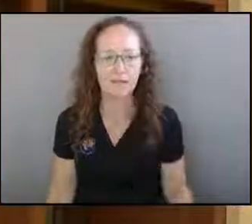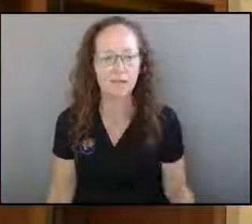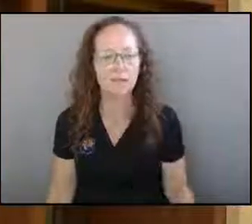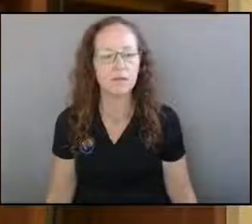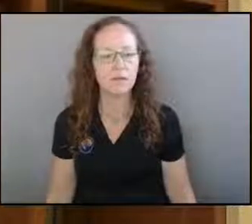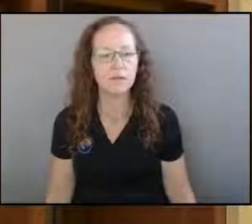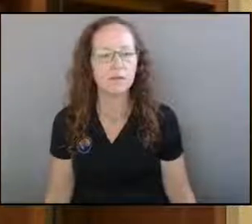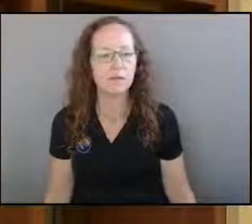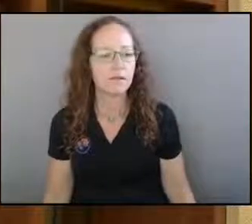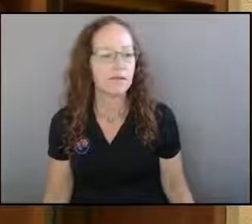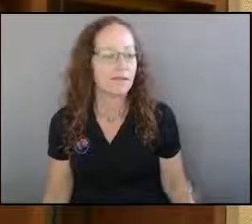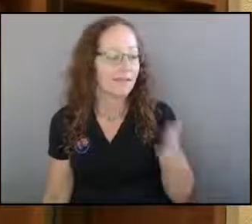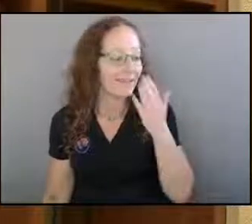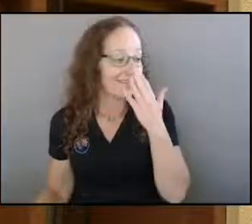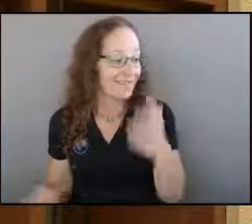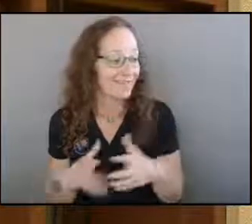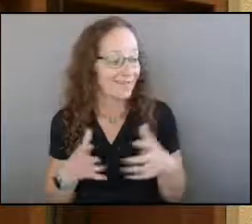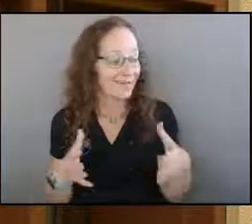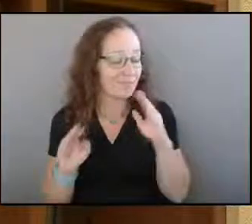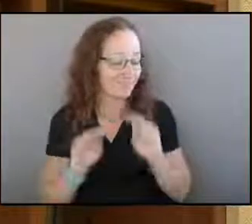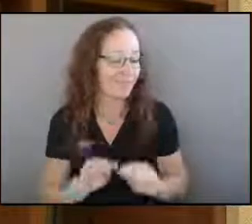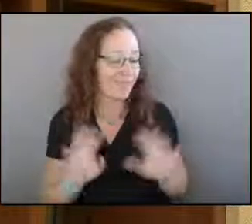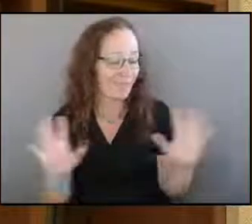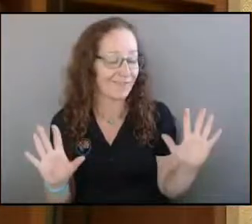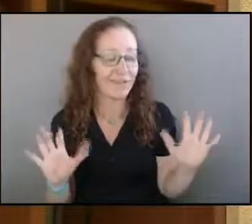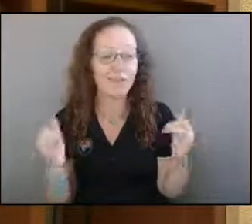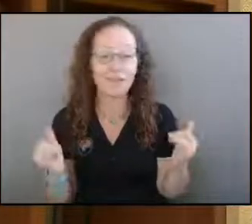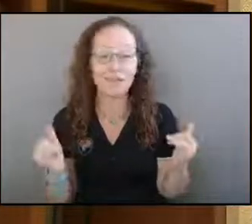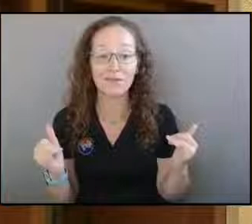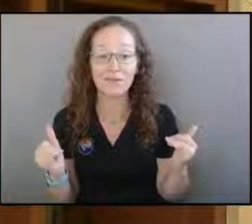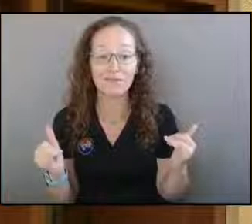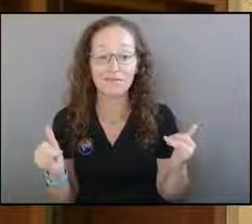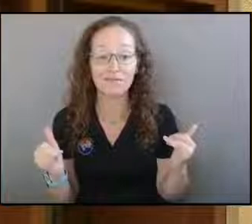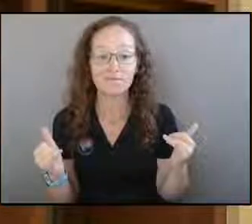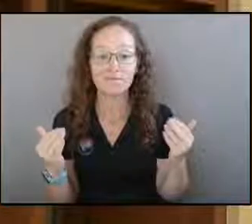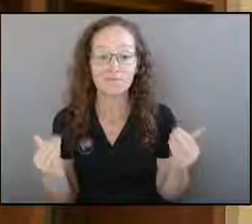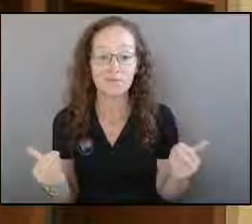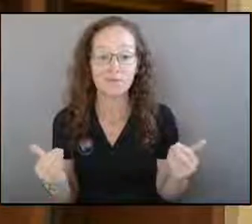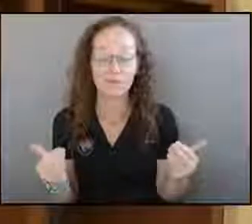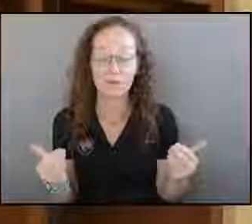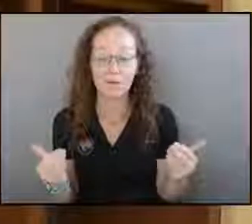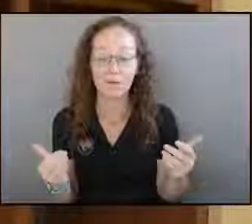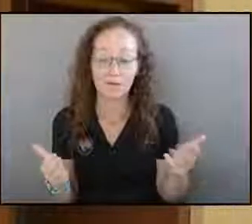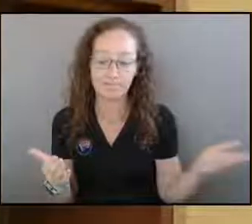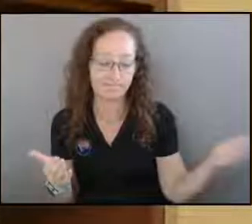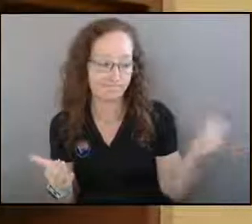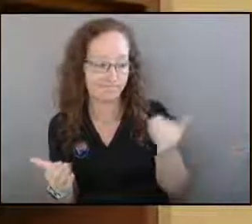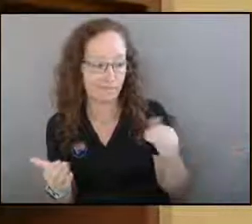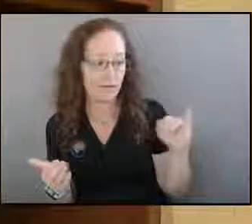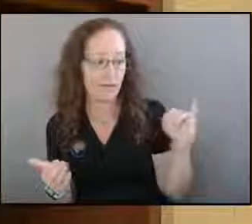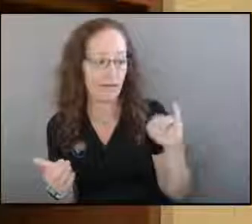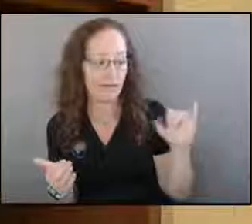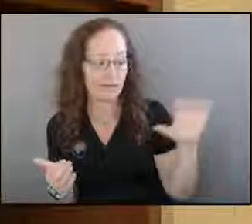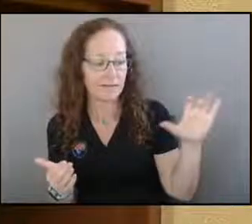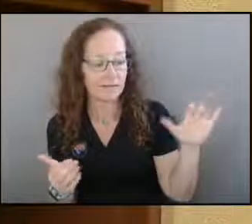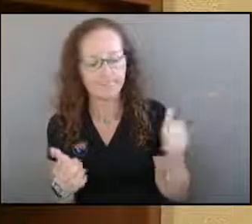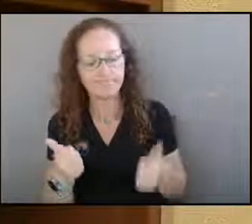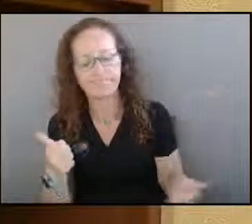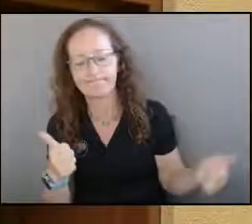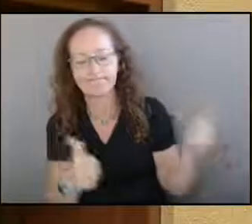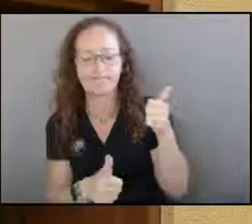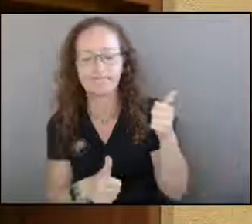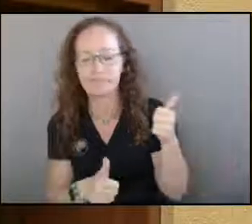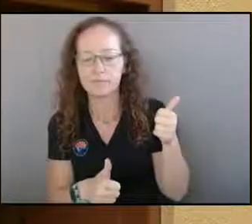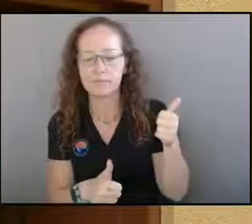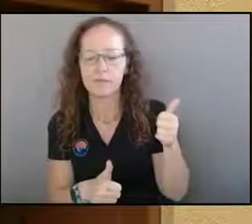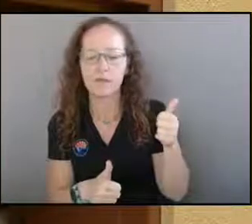thank you so much for that clarification. And we're going to go ahead and bring up our incident commander trainee, Jason CLAWSON, for some final